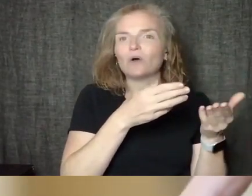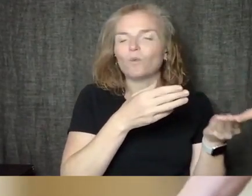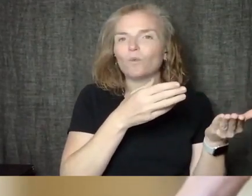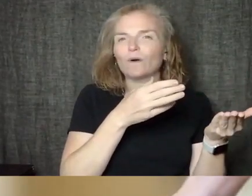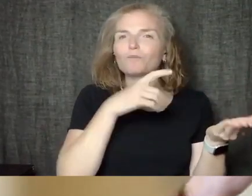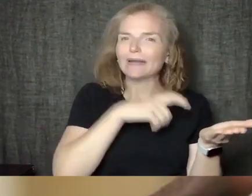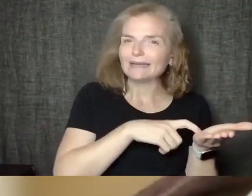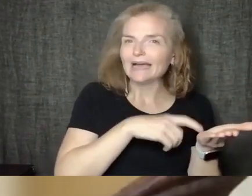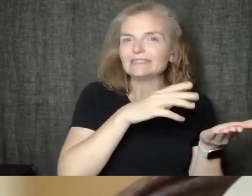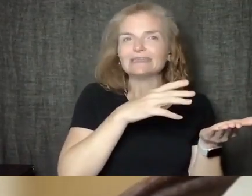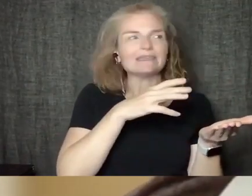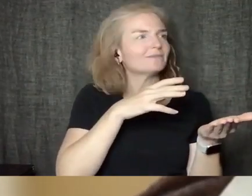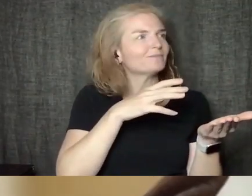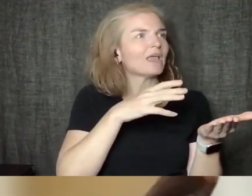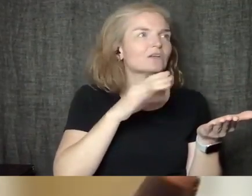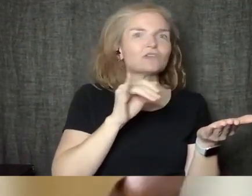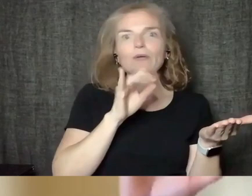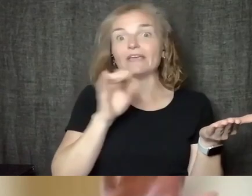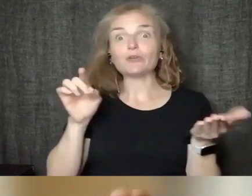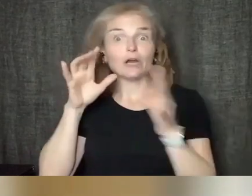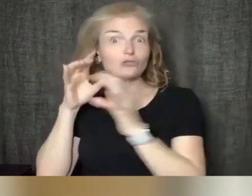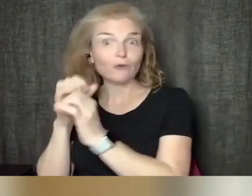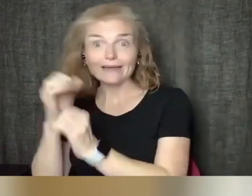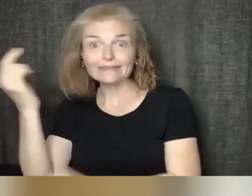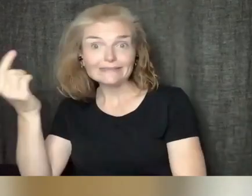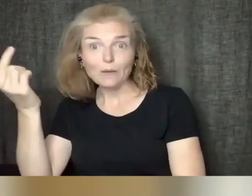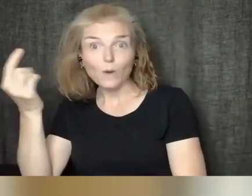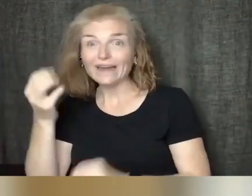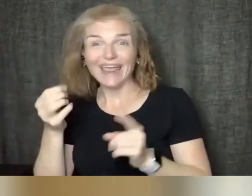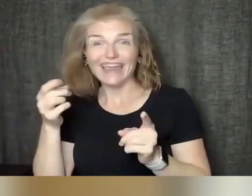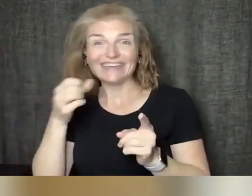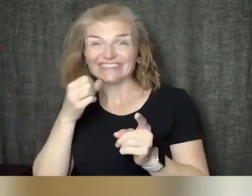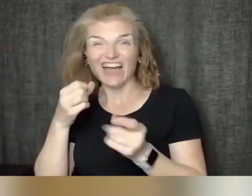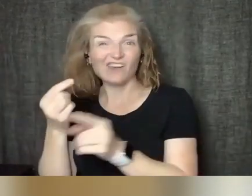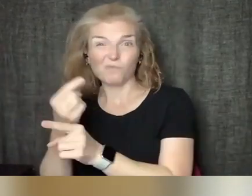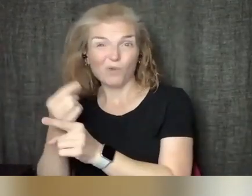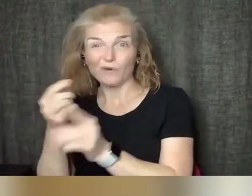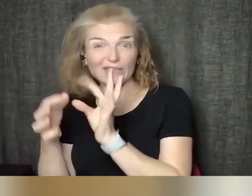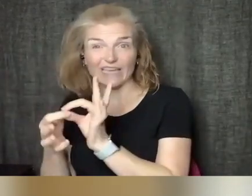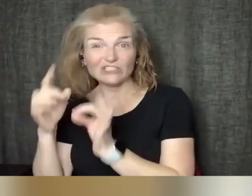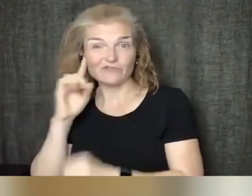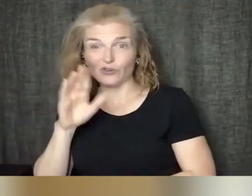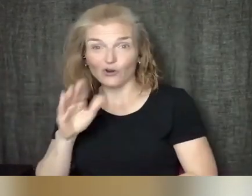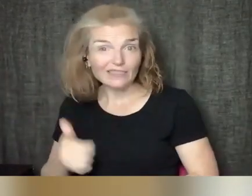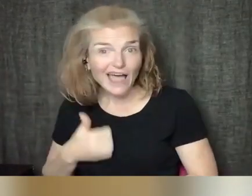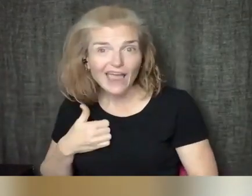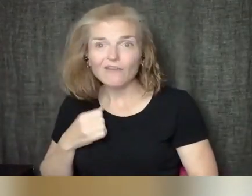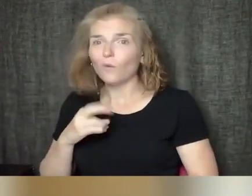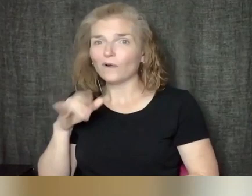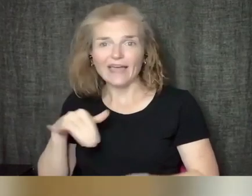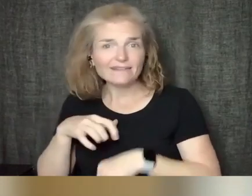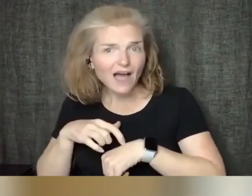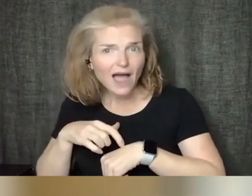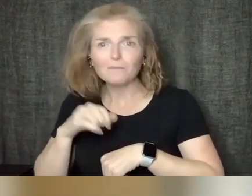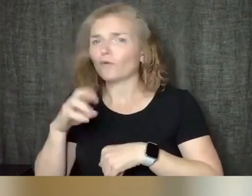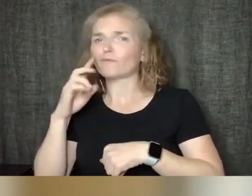something like, oh, if you're attracted to somebody that and it's not an appropriate relationship for your life or that time in your life, or